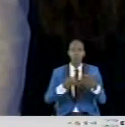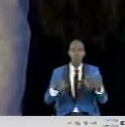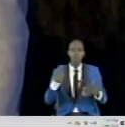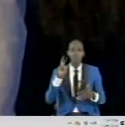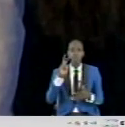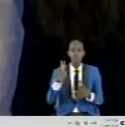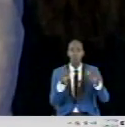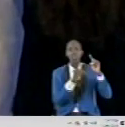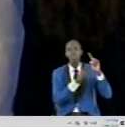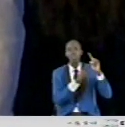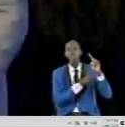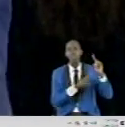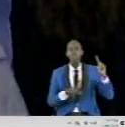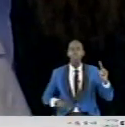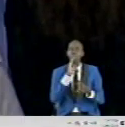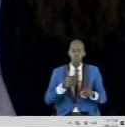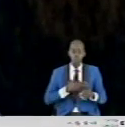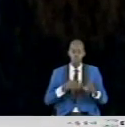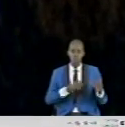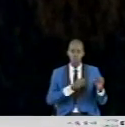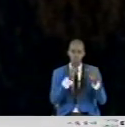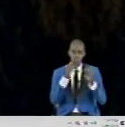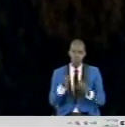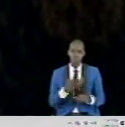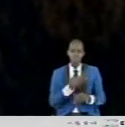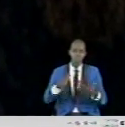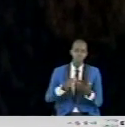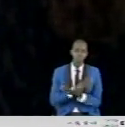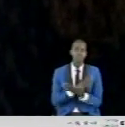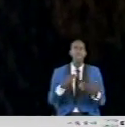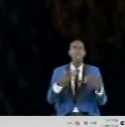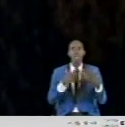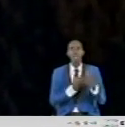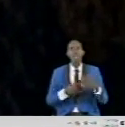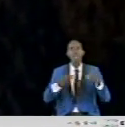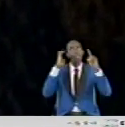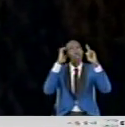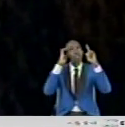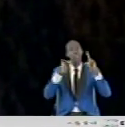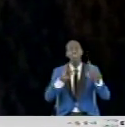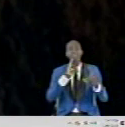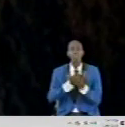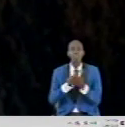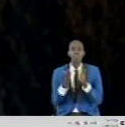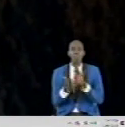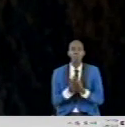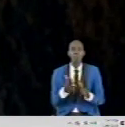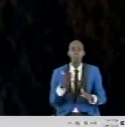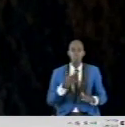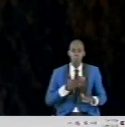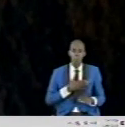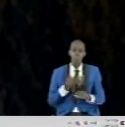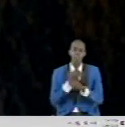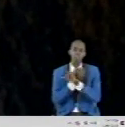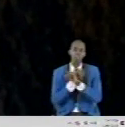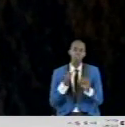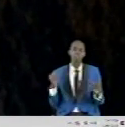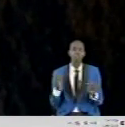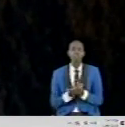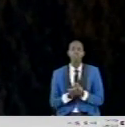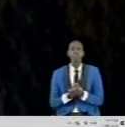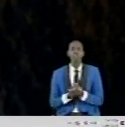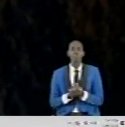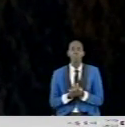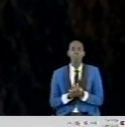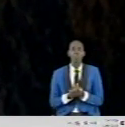and song and it's become my salvation he